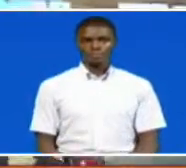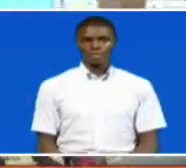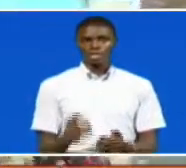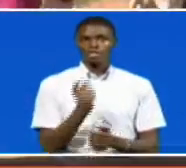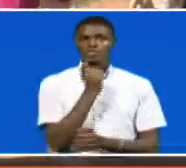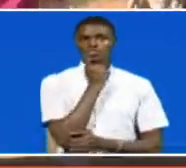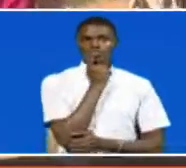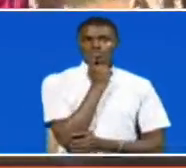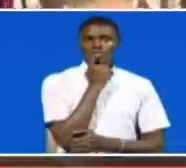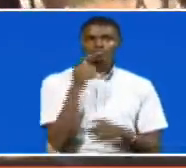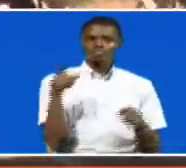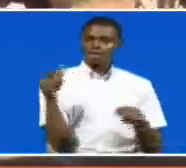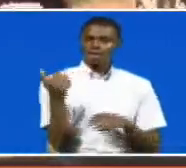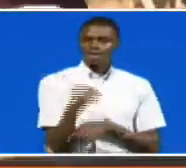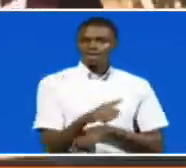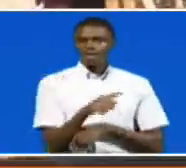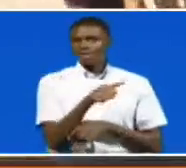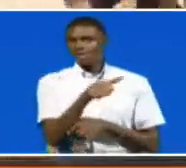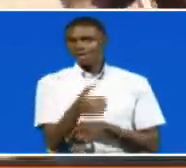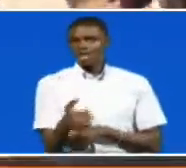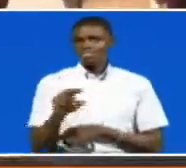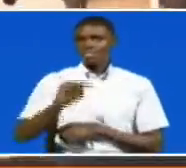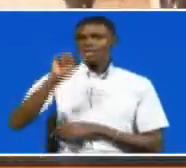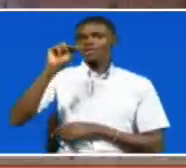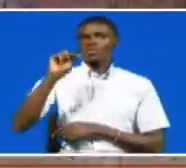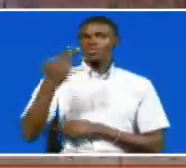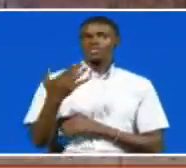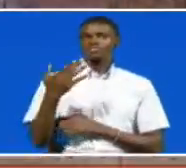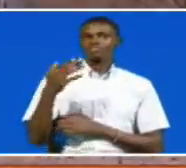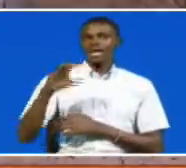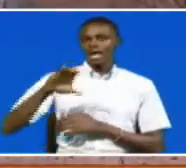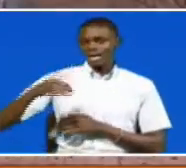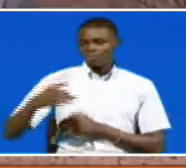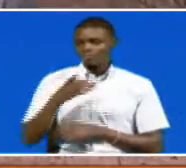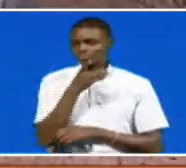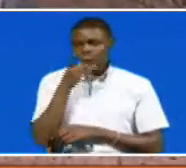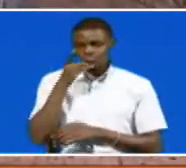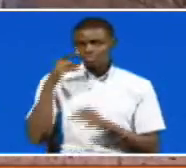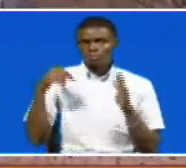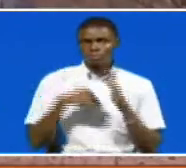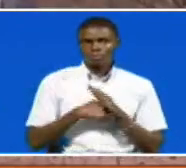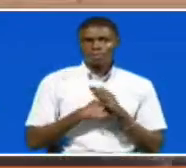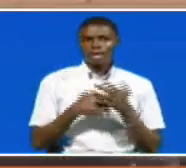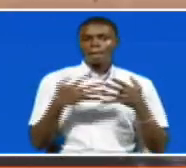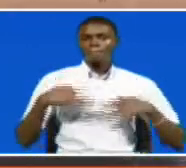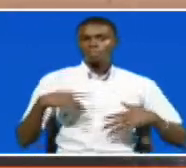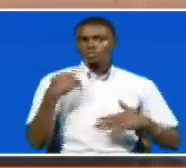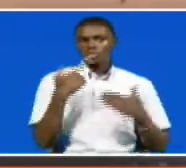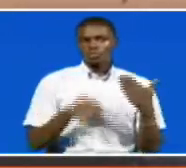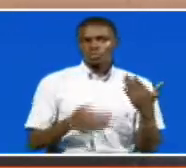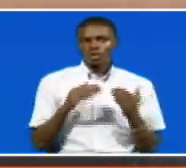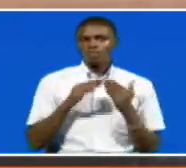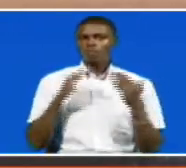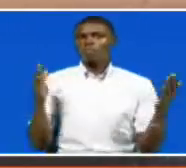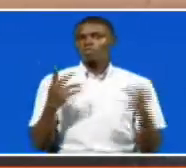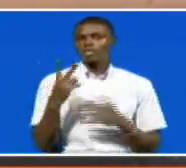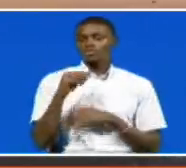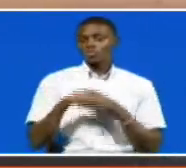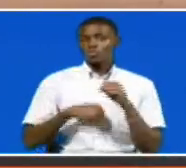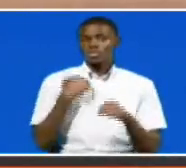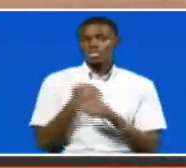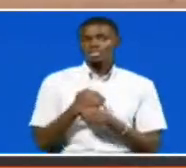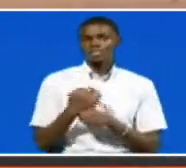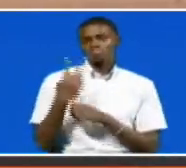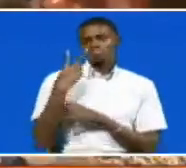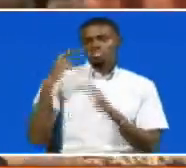Turkana, just like any other northern Asal county, is dry. The residents say for more than 2 years they